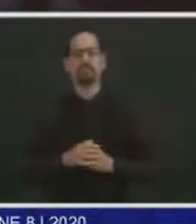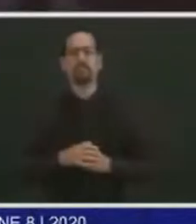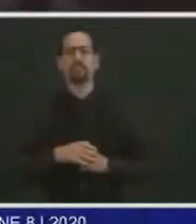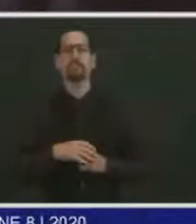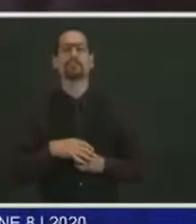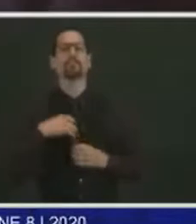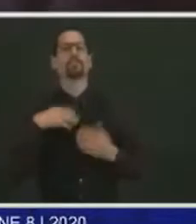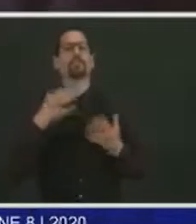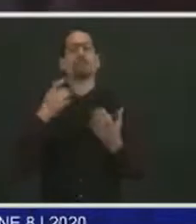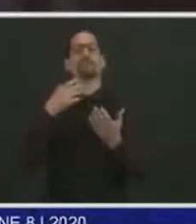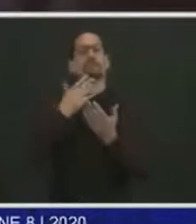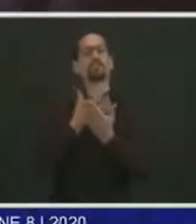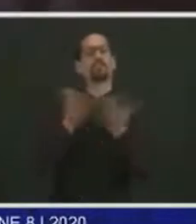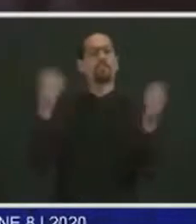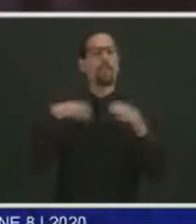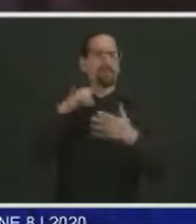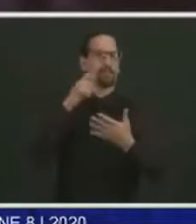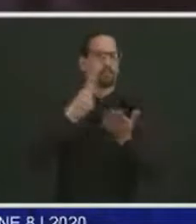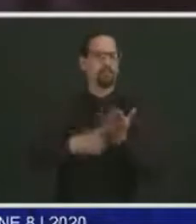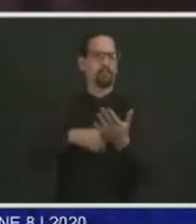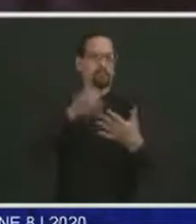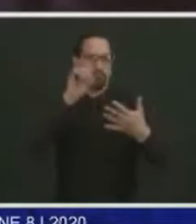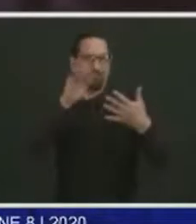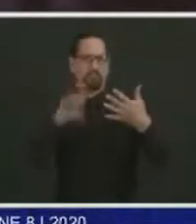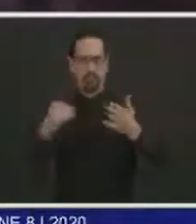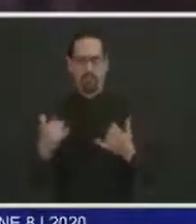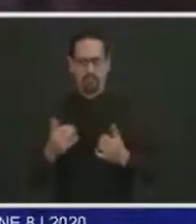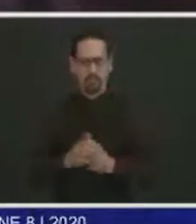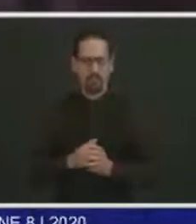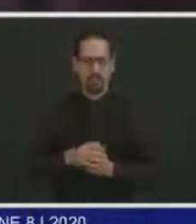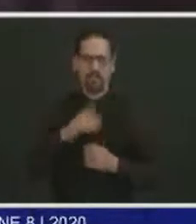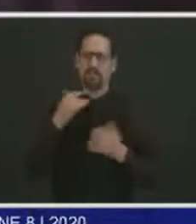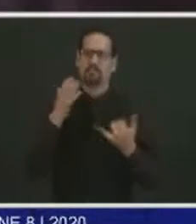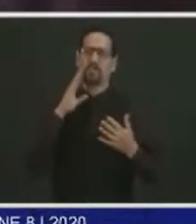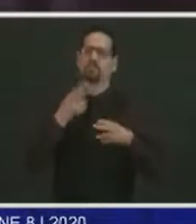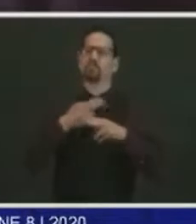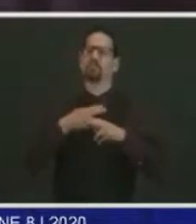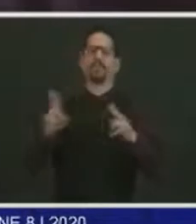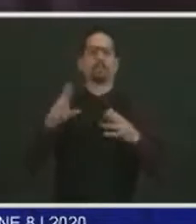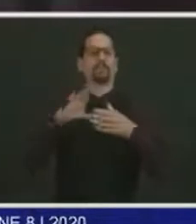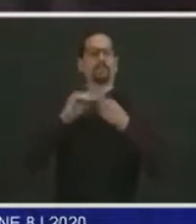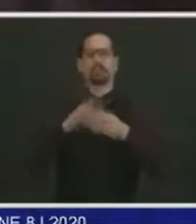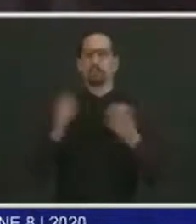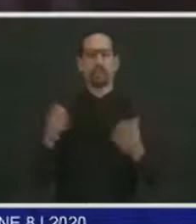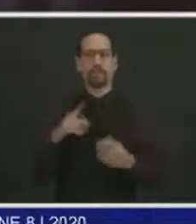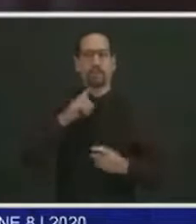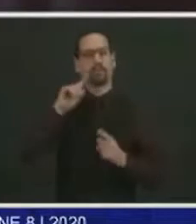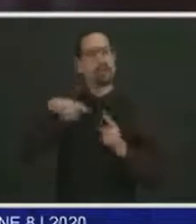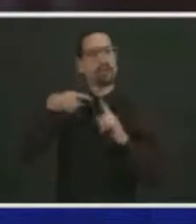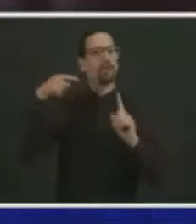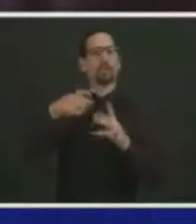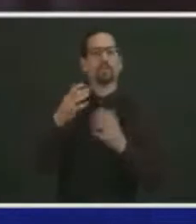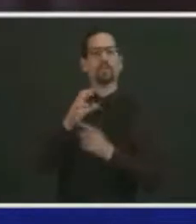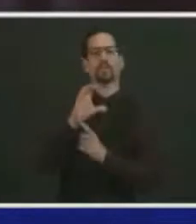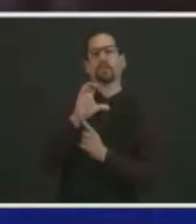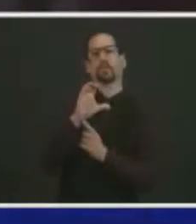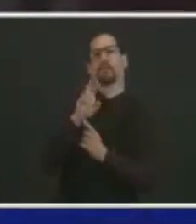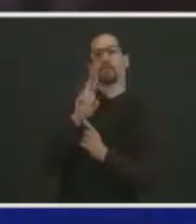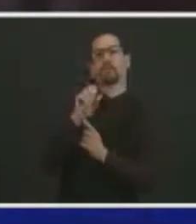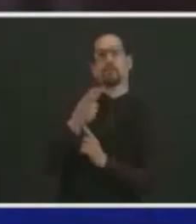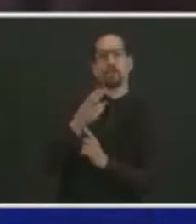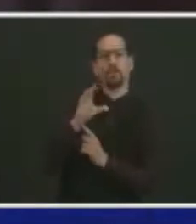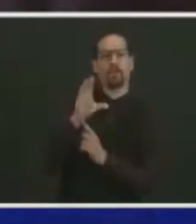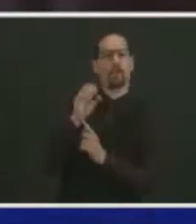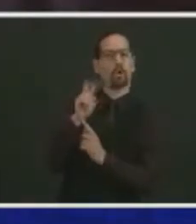to begin by starting with a quick announcement related to the Crush COVID RI app, Crush COVID